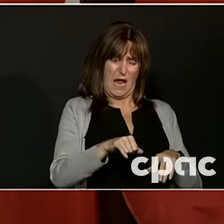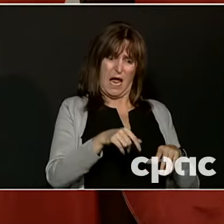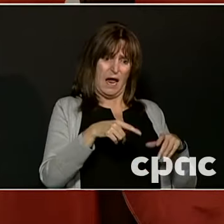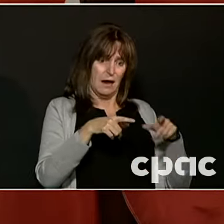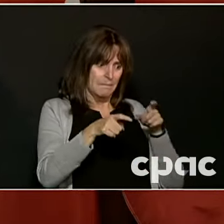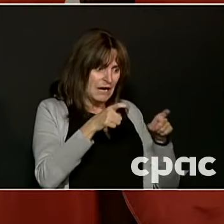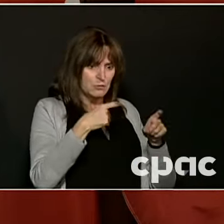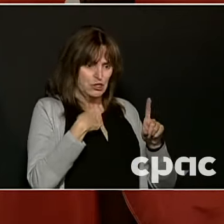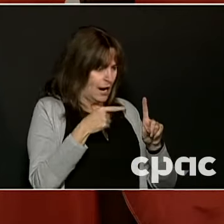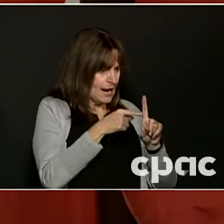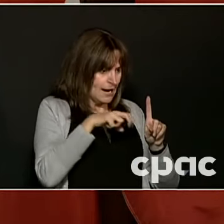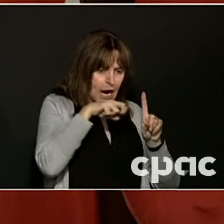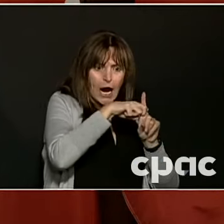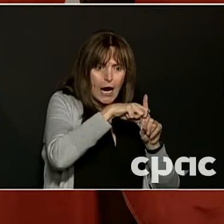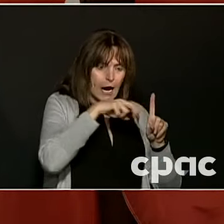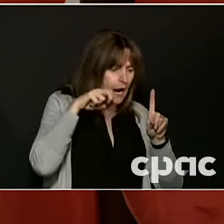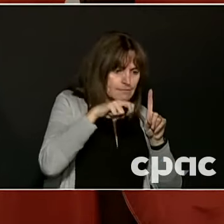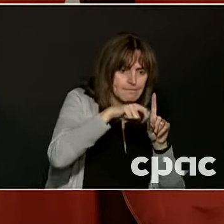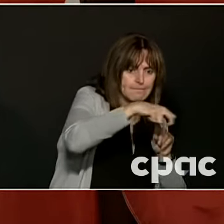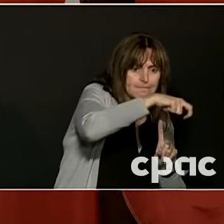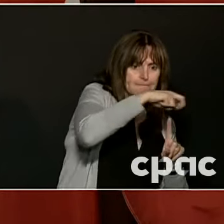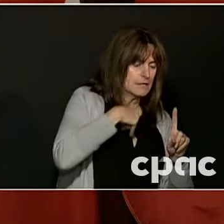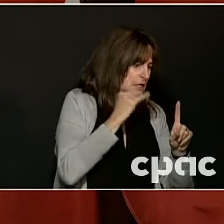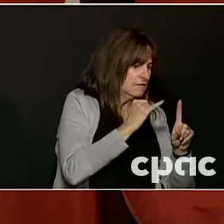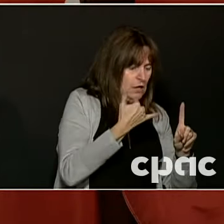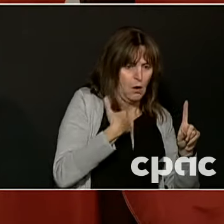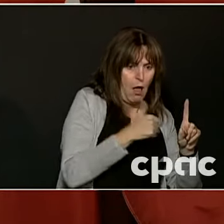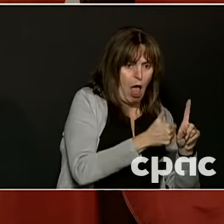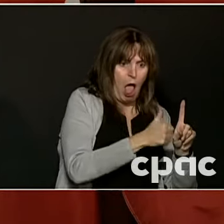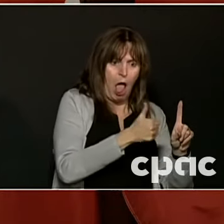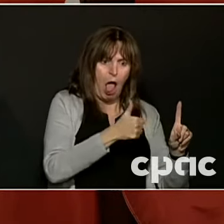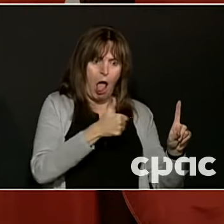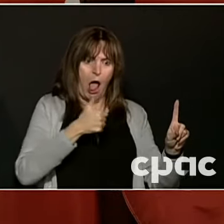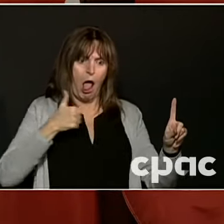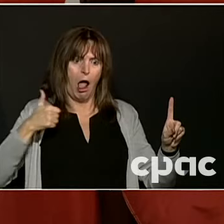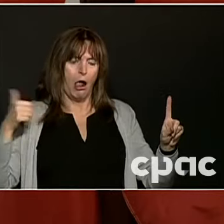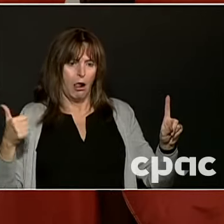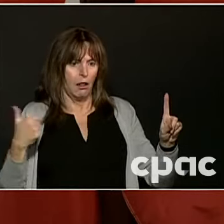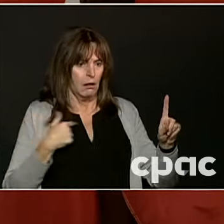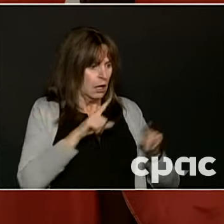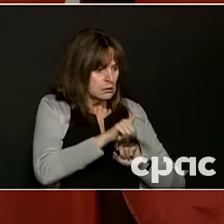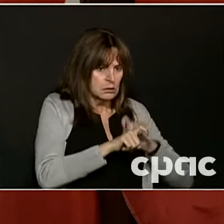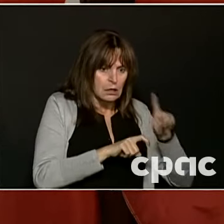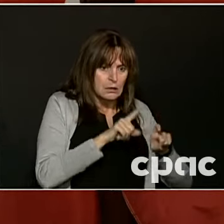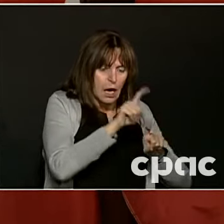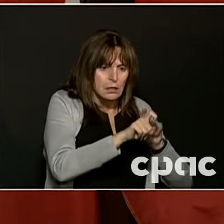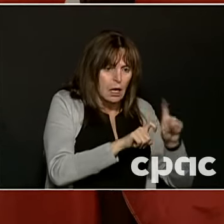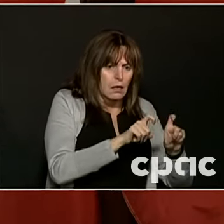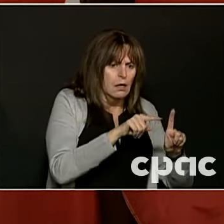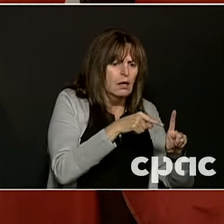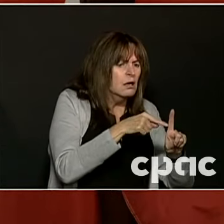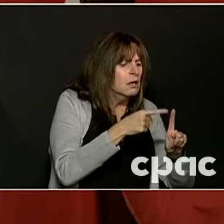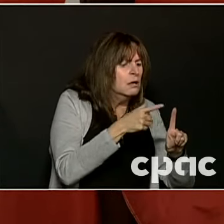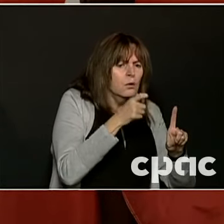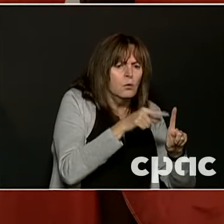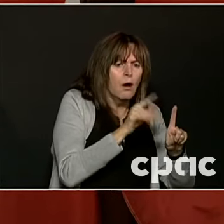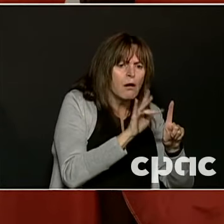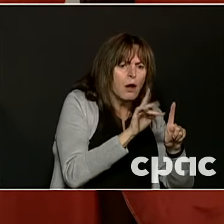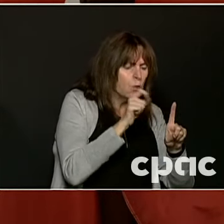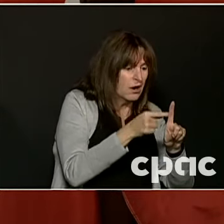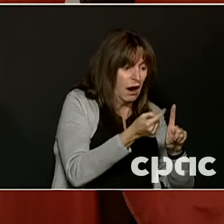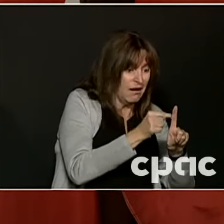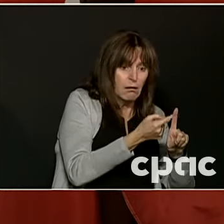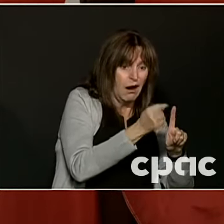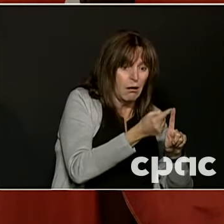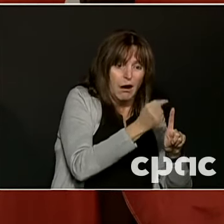say, well, it's shifted because we're asking people of what their contacts were. But then after a certain while, they say, well, the 4 or 5 parties at different